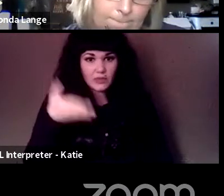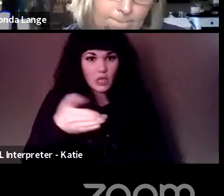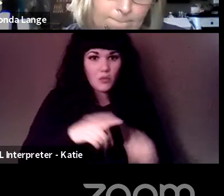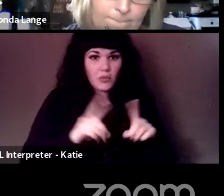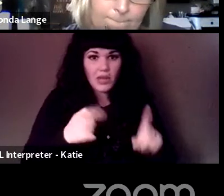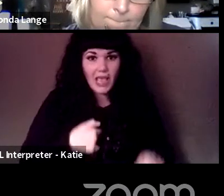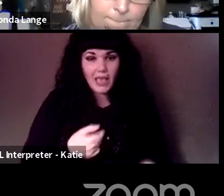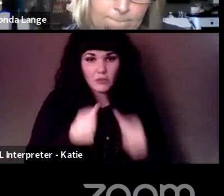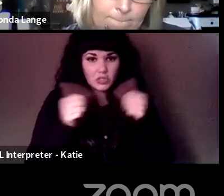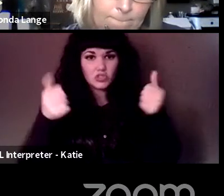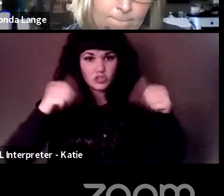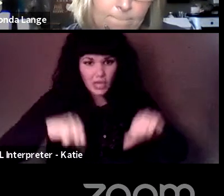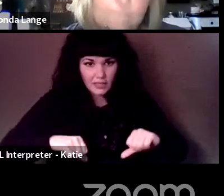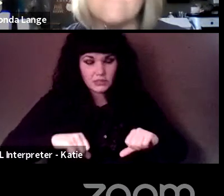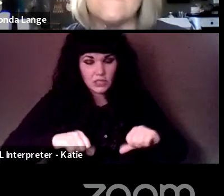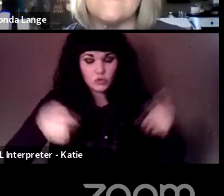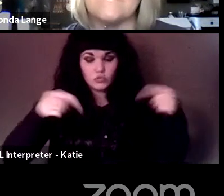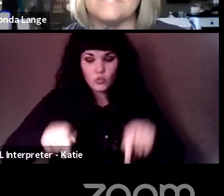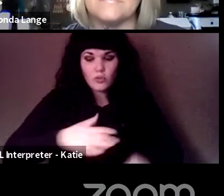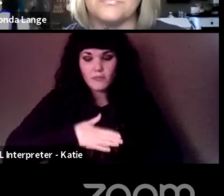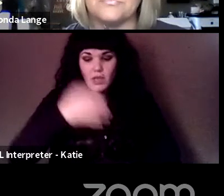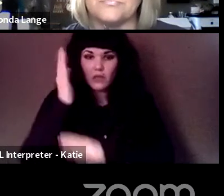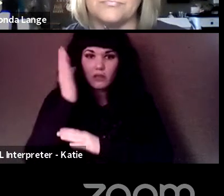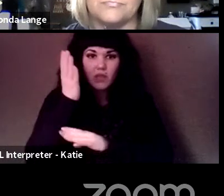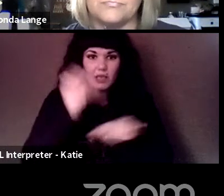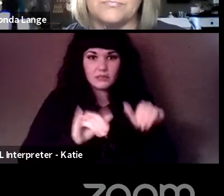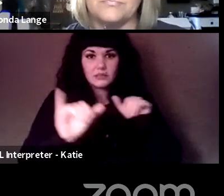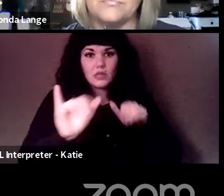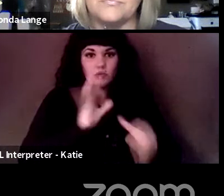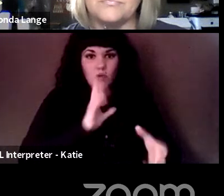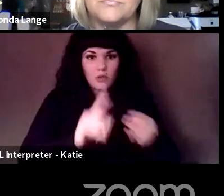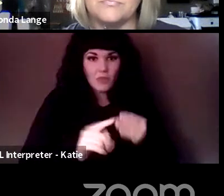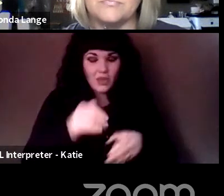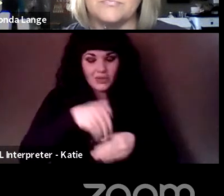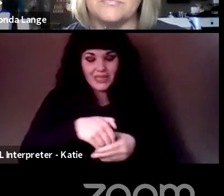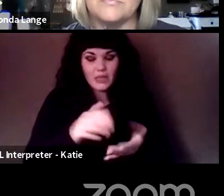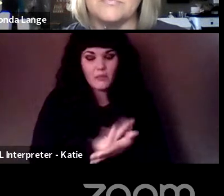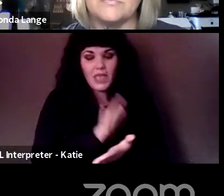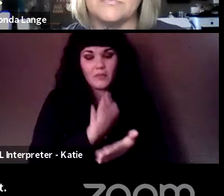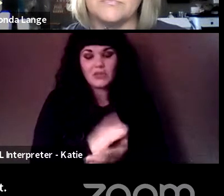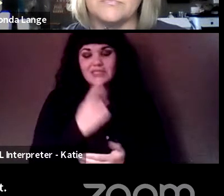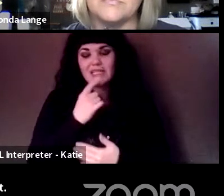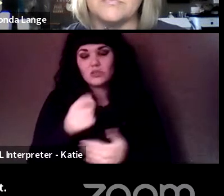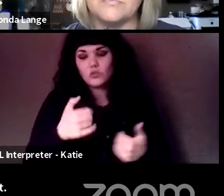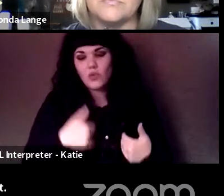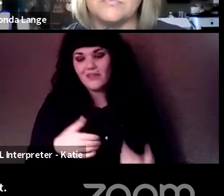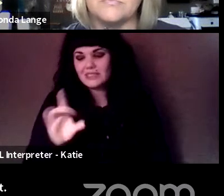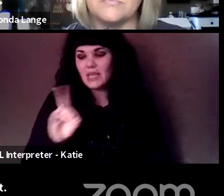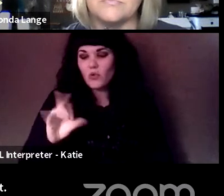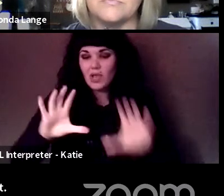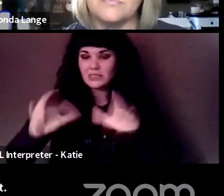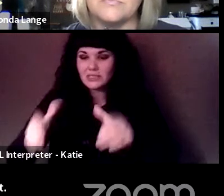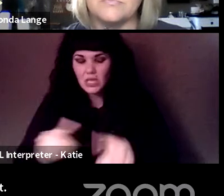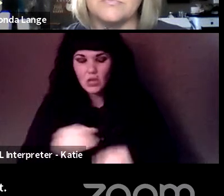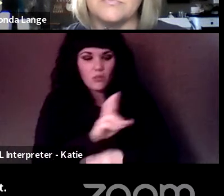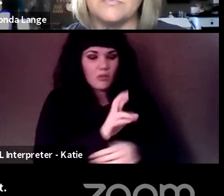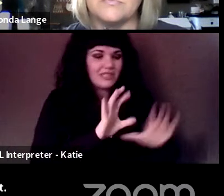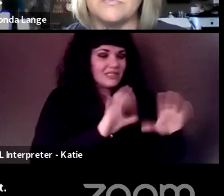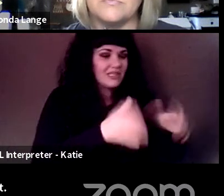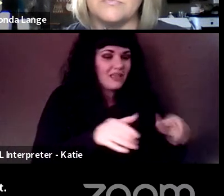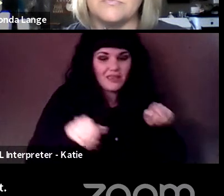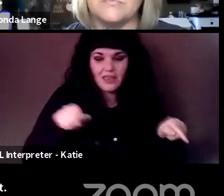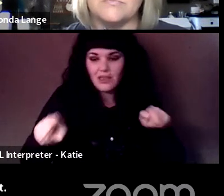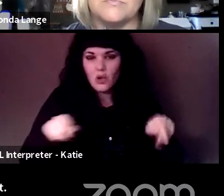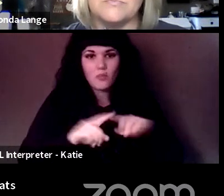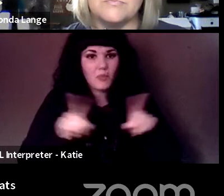And we're still talking about, in the paper it said that you have Democrats here and you have Republicans here, but we haven't really verified that that's